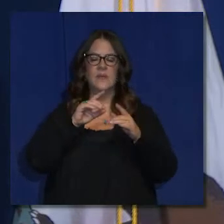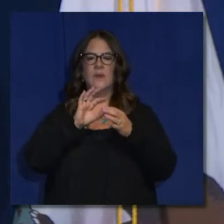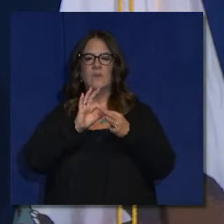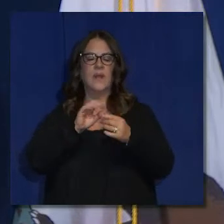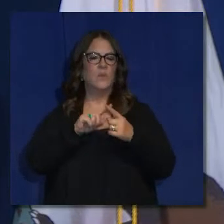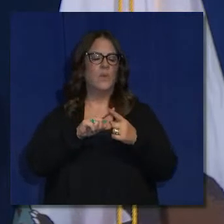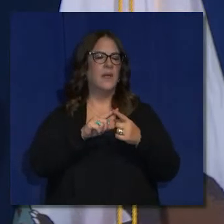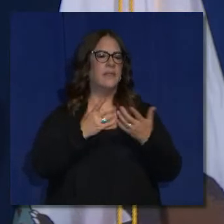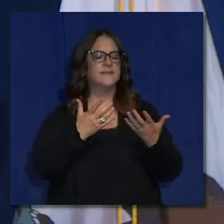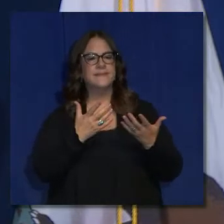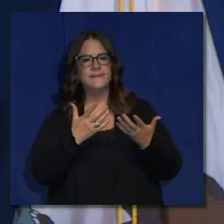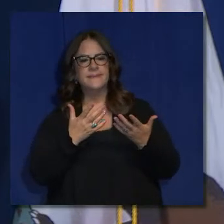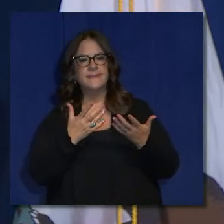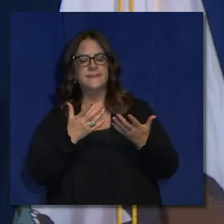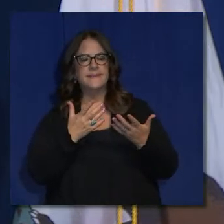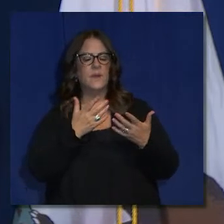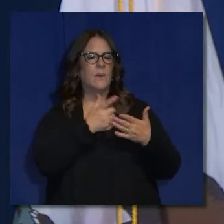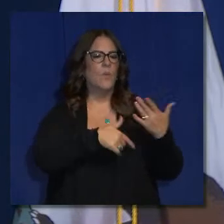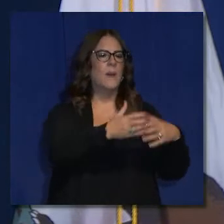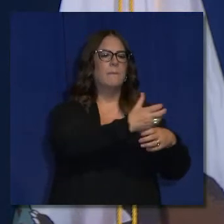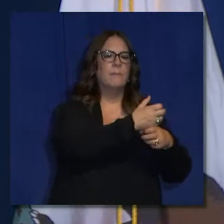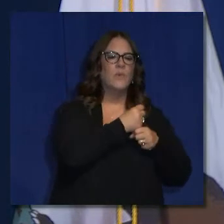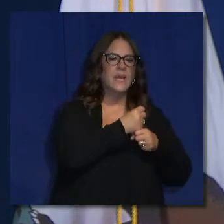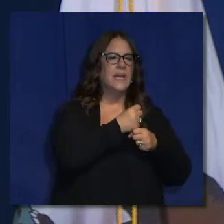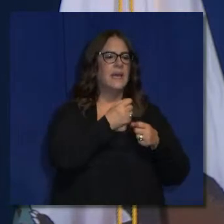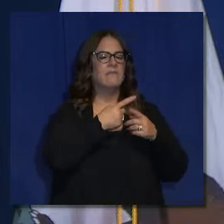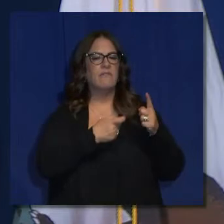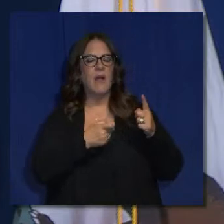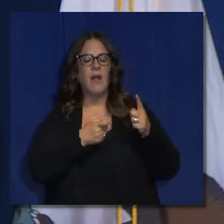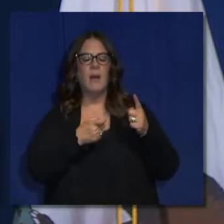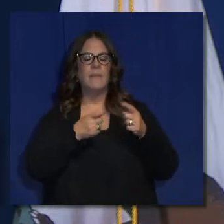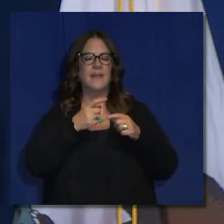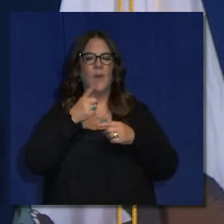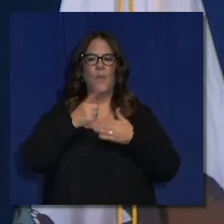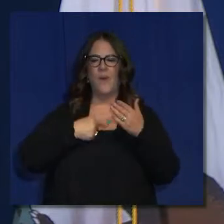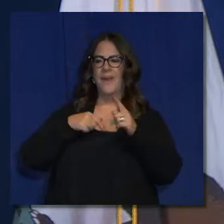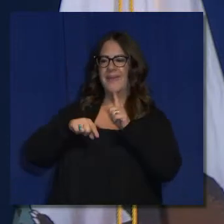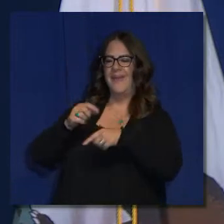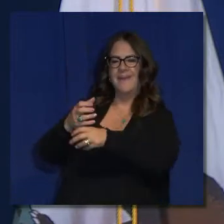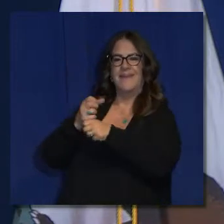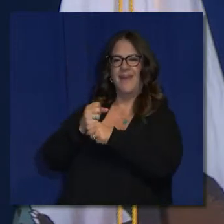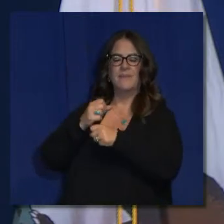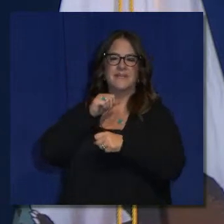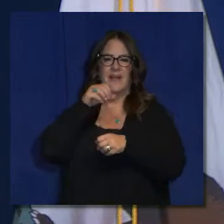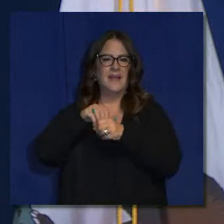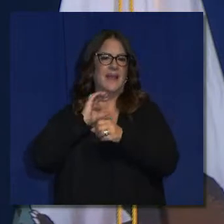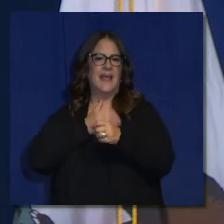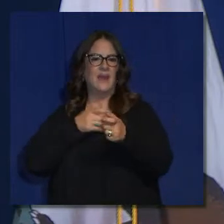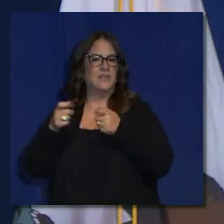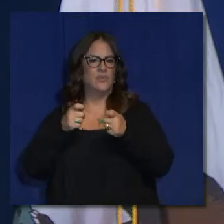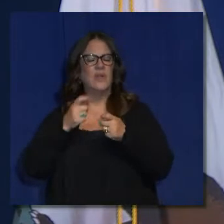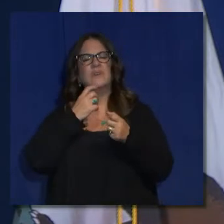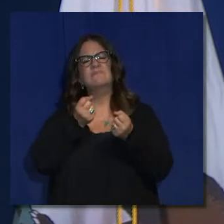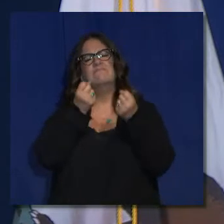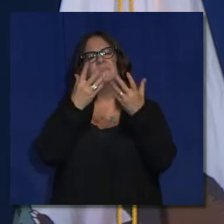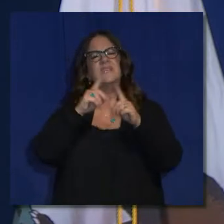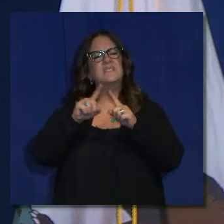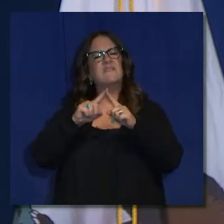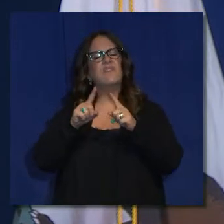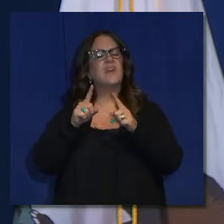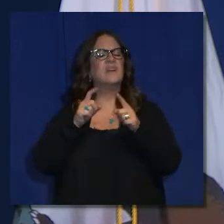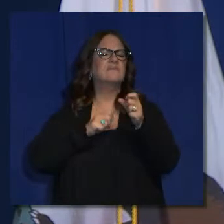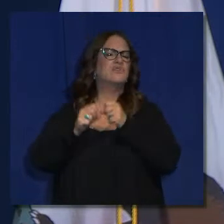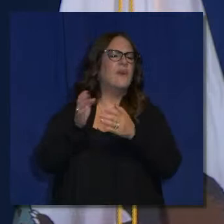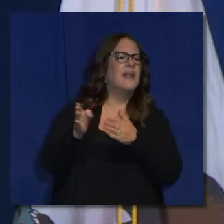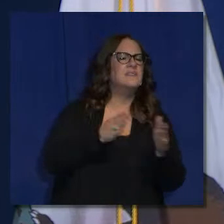procurement, tariffs, things in our control, things out of our control. That's one tool in the toolkit. There are many other strategies and